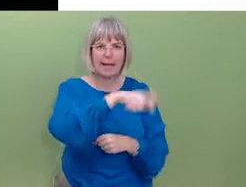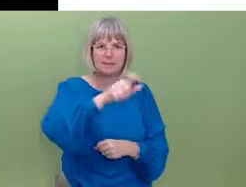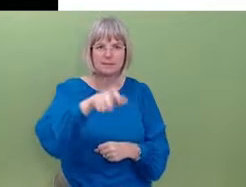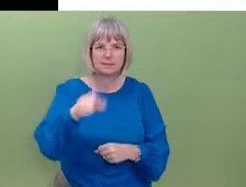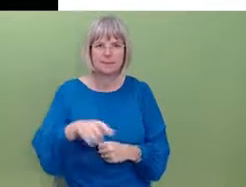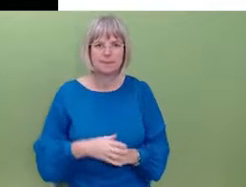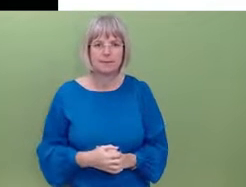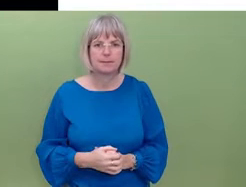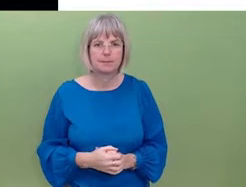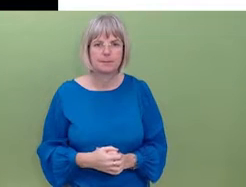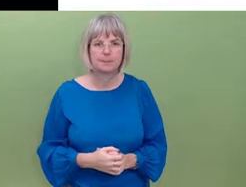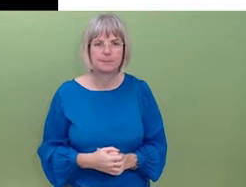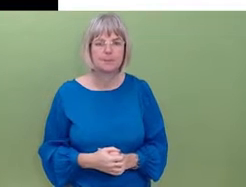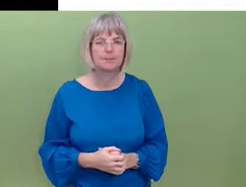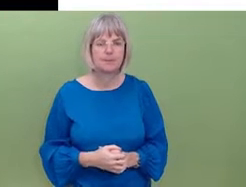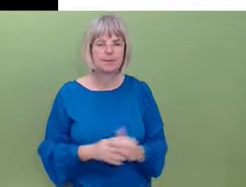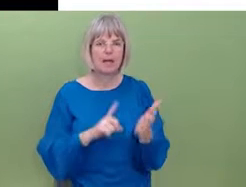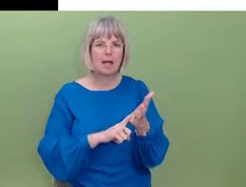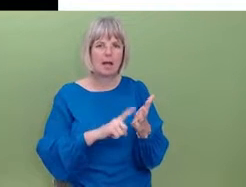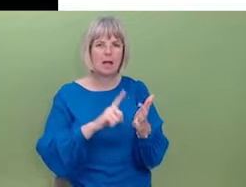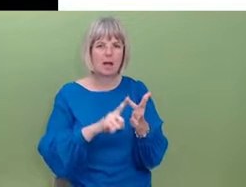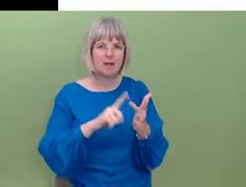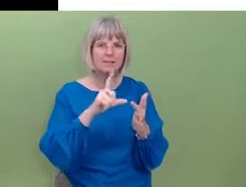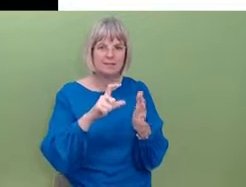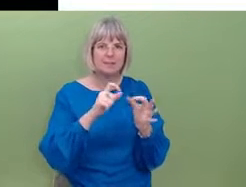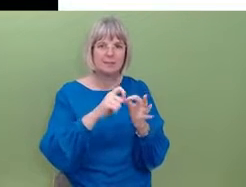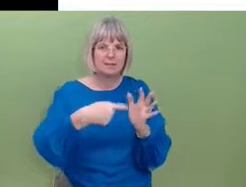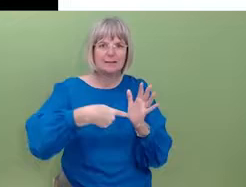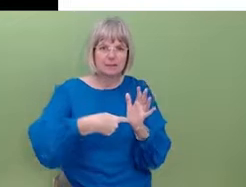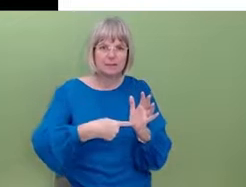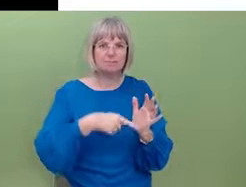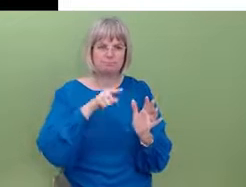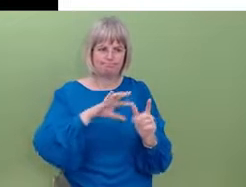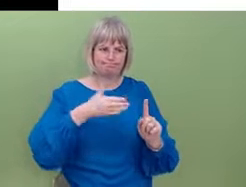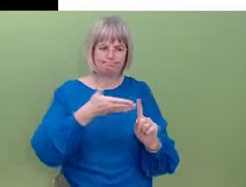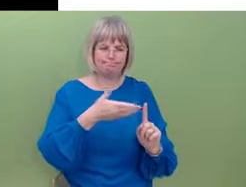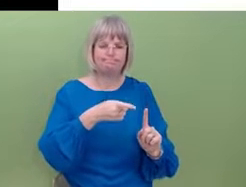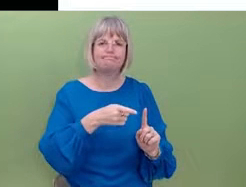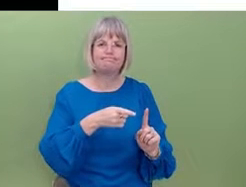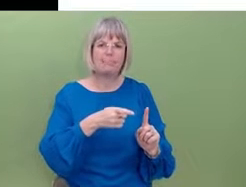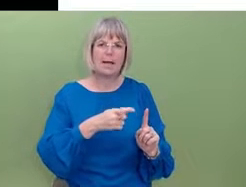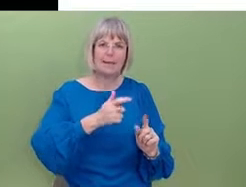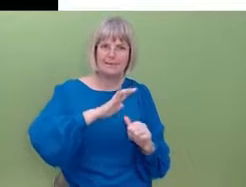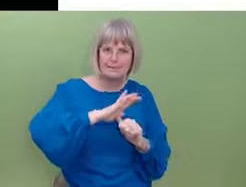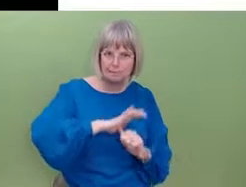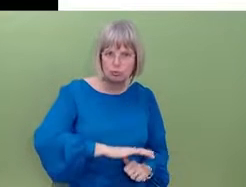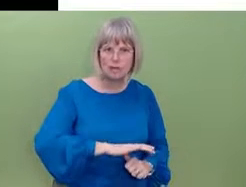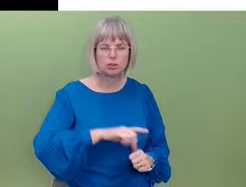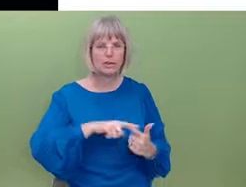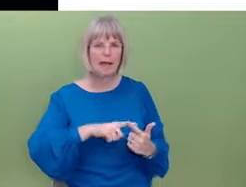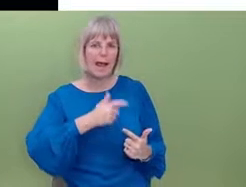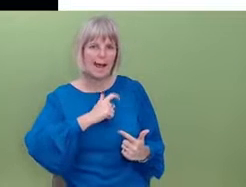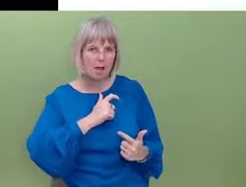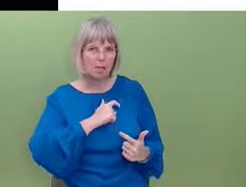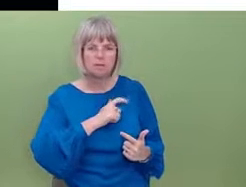Intensity CBT targets mild to moderate presentations of depression and anxiety. But what happens if this is